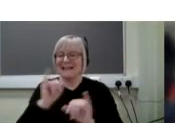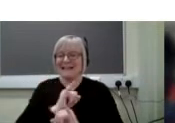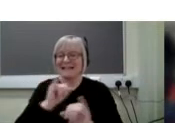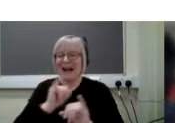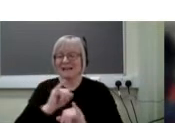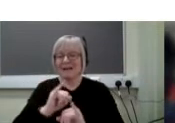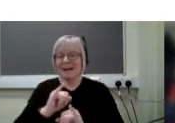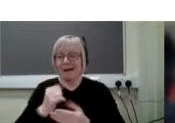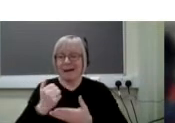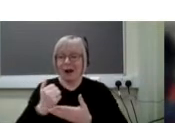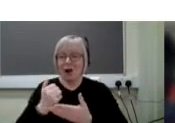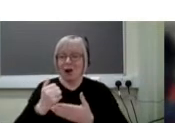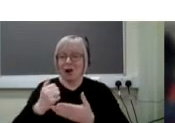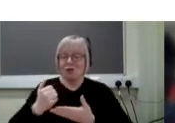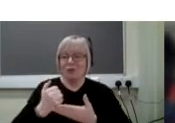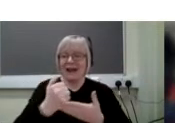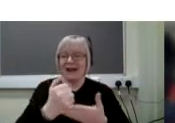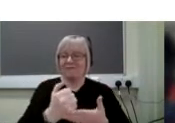food parcels,